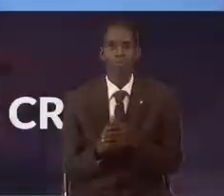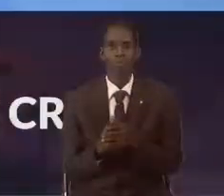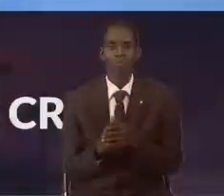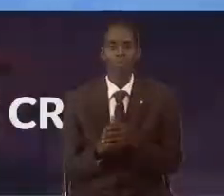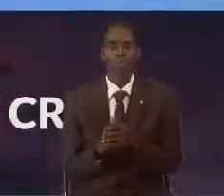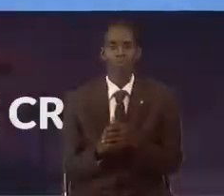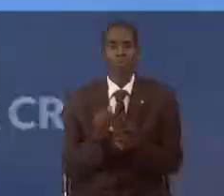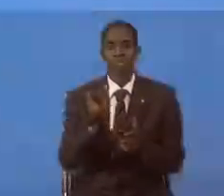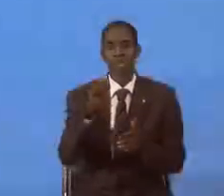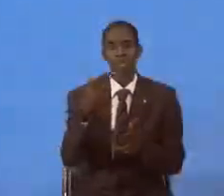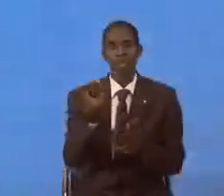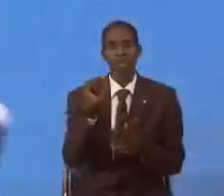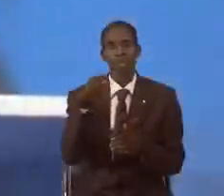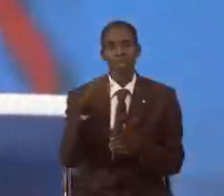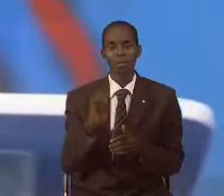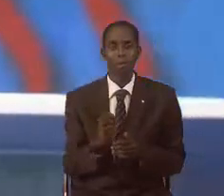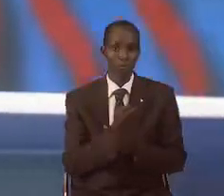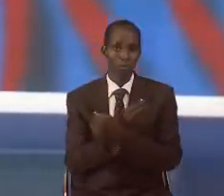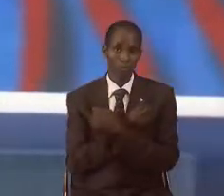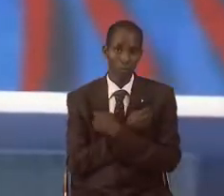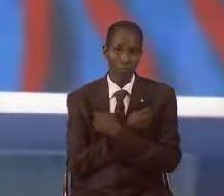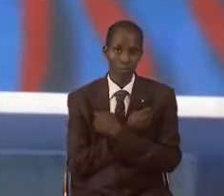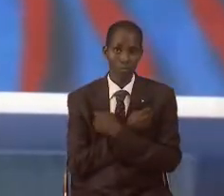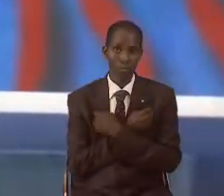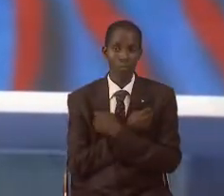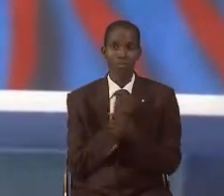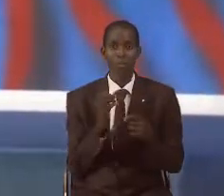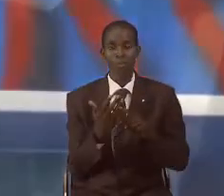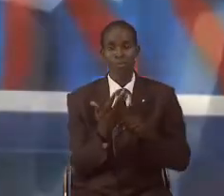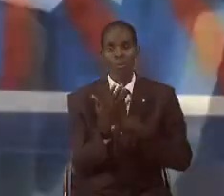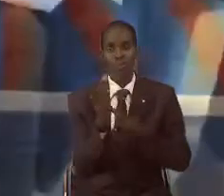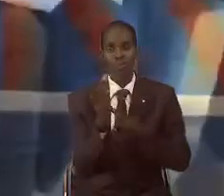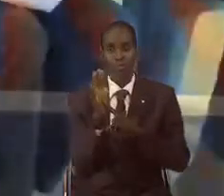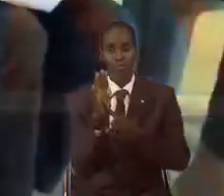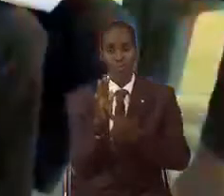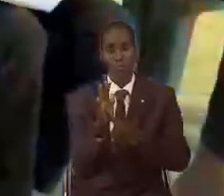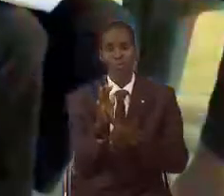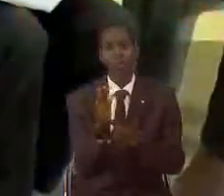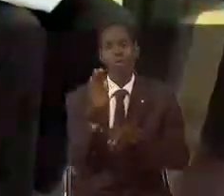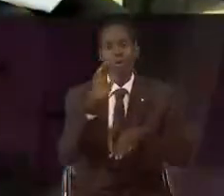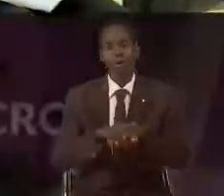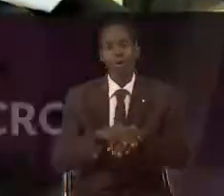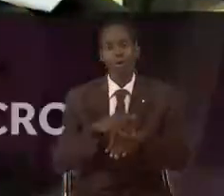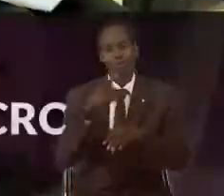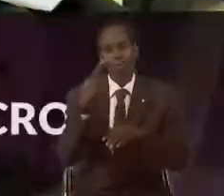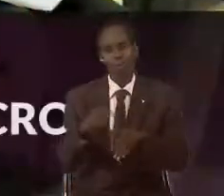go to number one. Number one, agape love